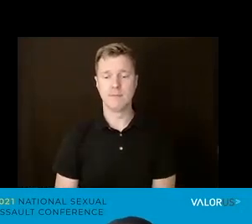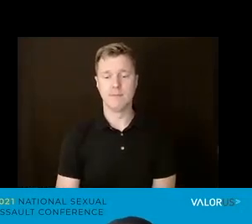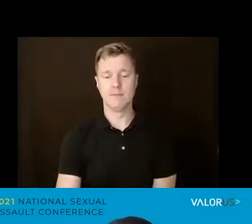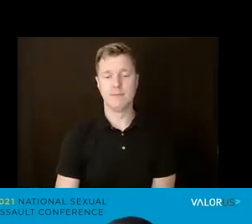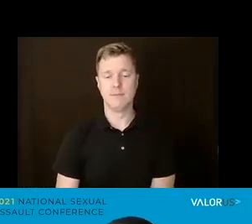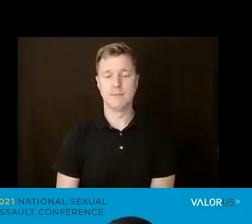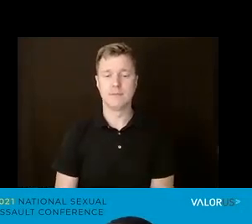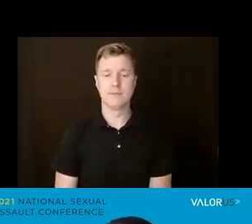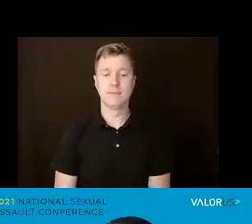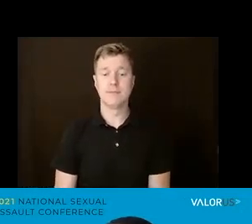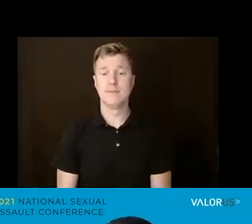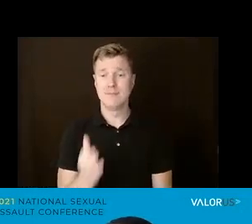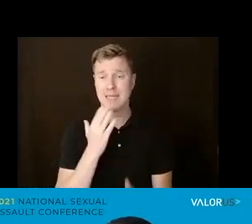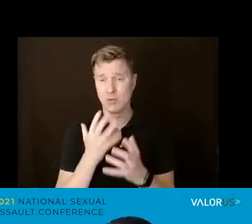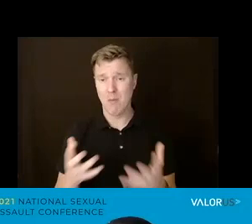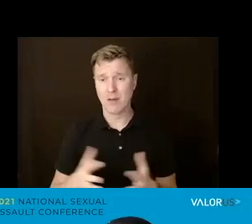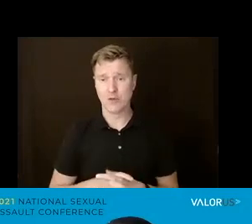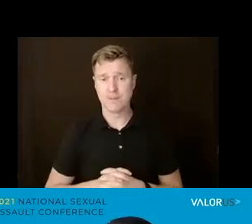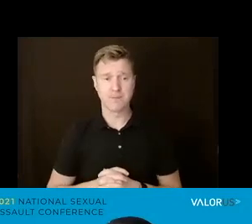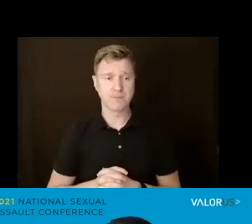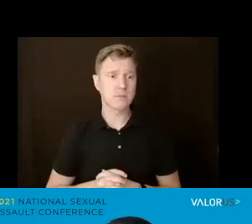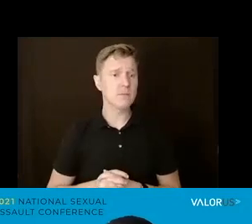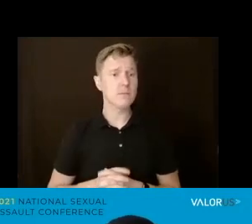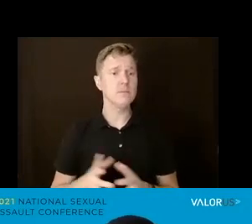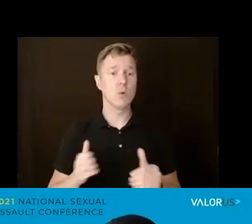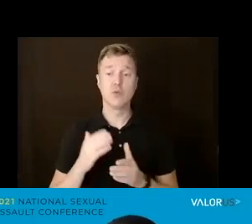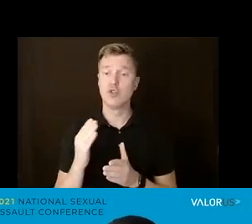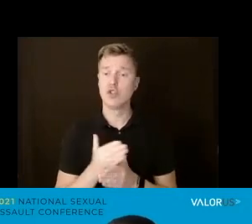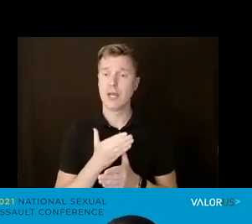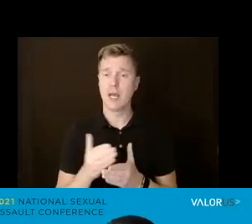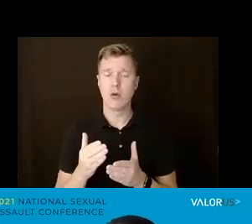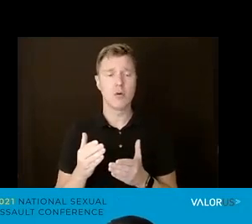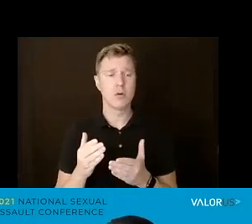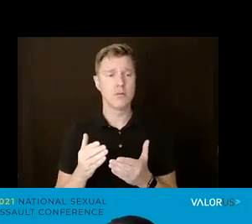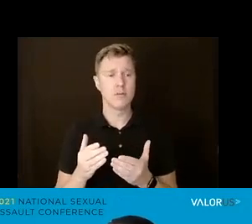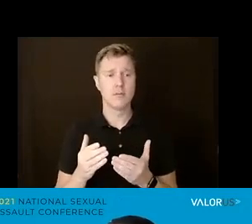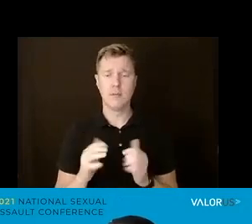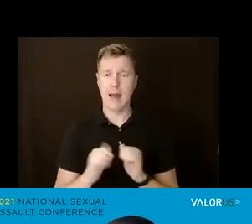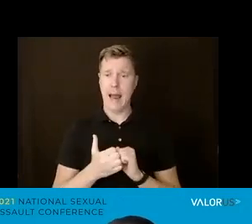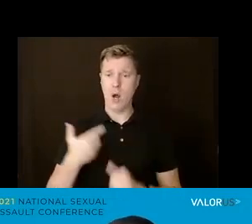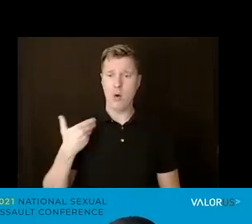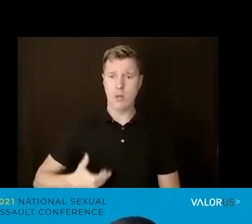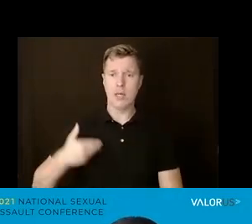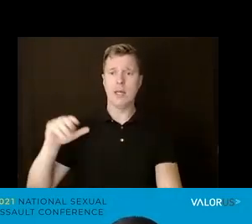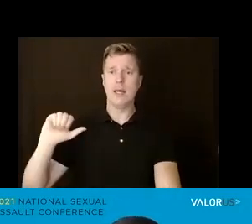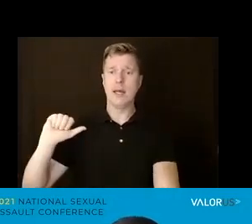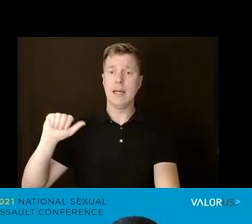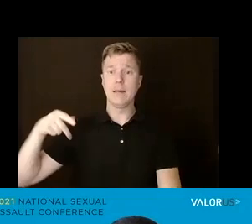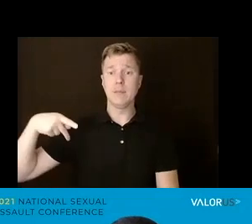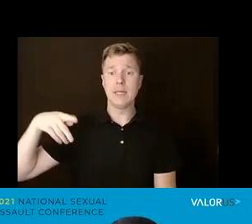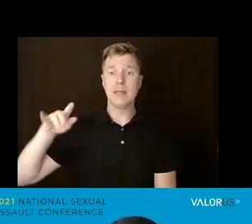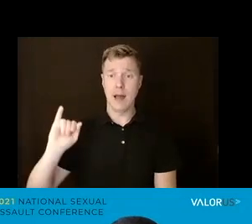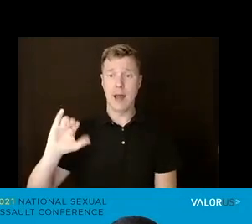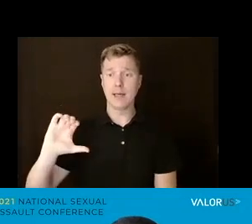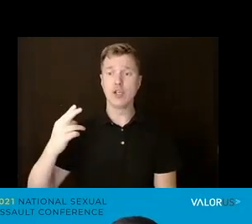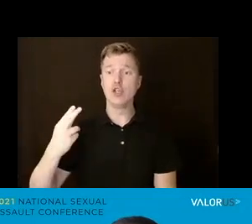Thank you so much. I wanted to be able to just share with you all, a little bit of how API Chaya got to where we were